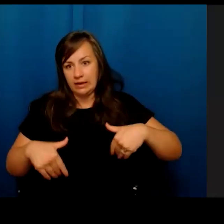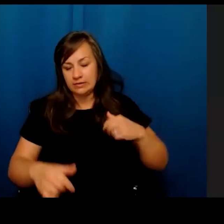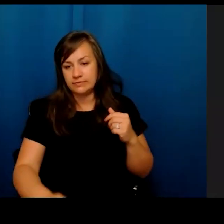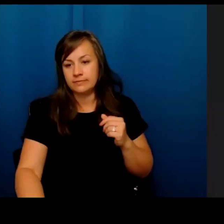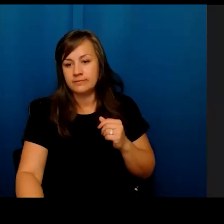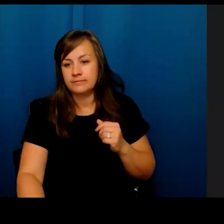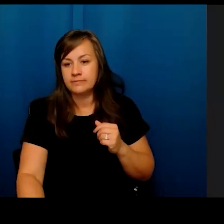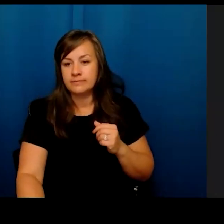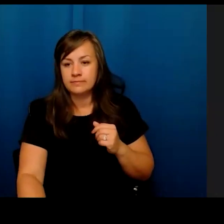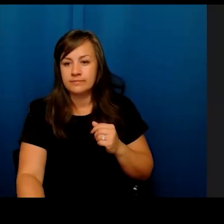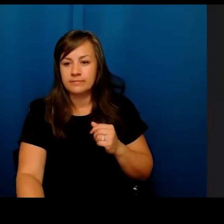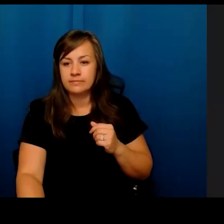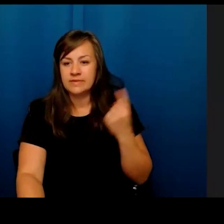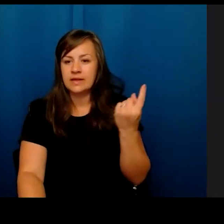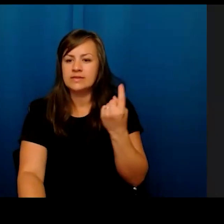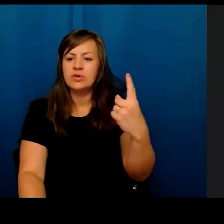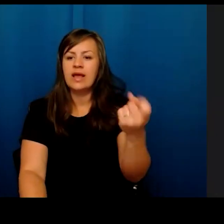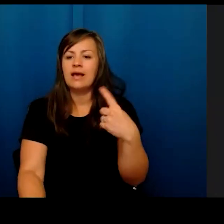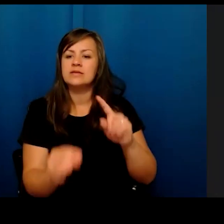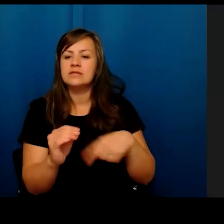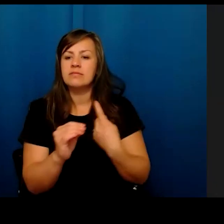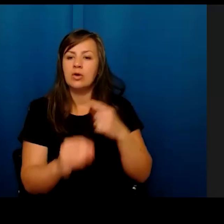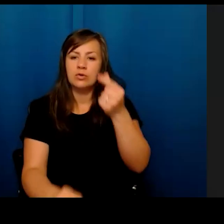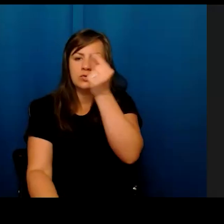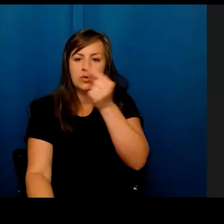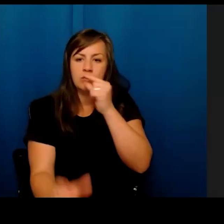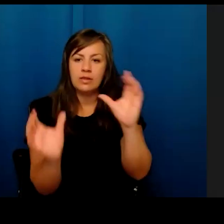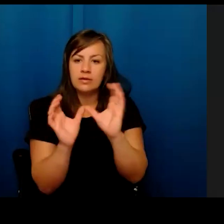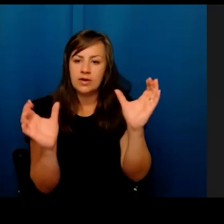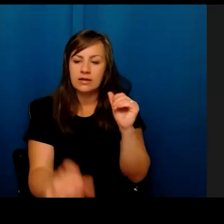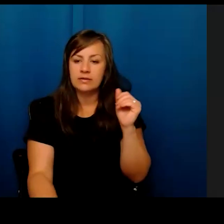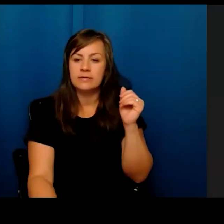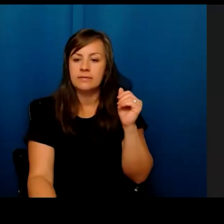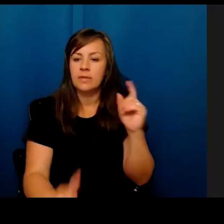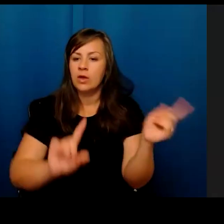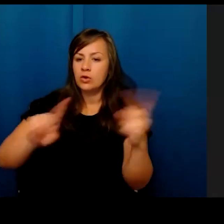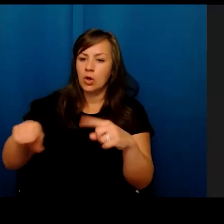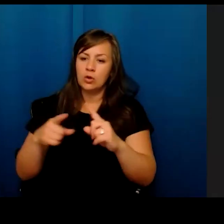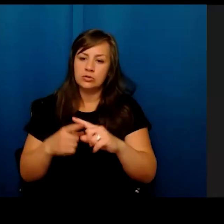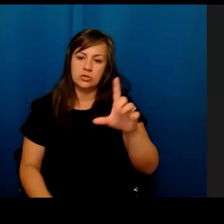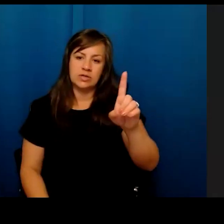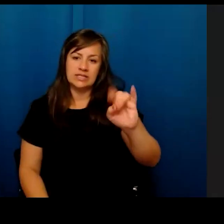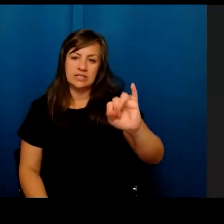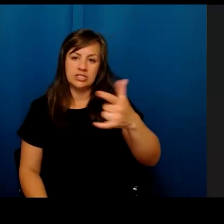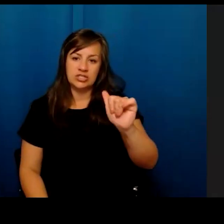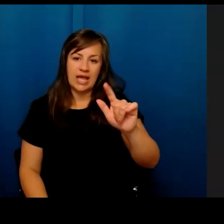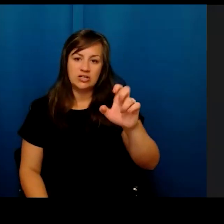Someone asked how the Google certificates count. Go to our either one of those pages and see how they